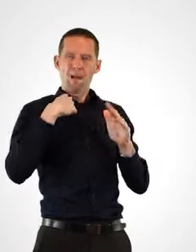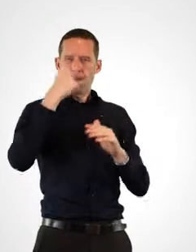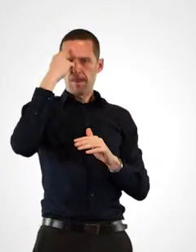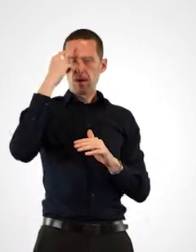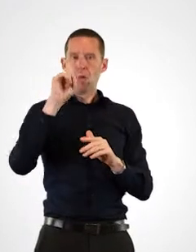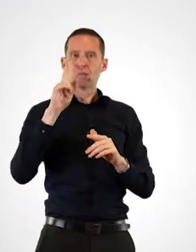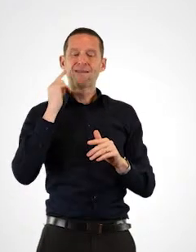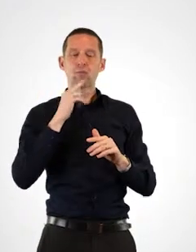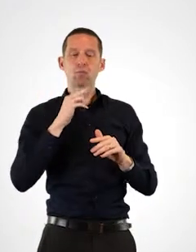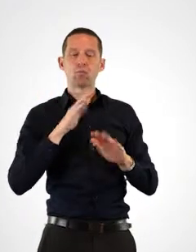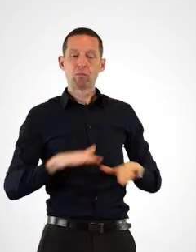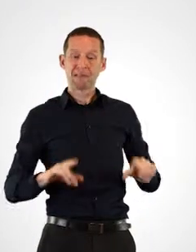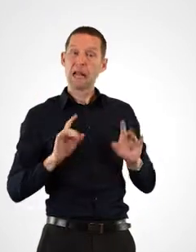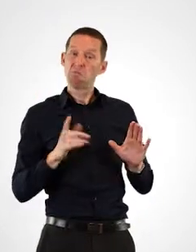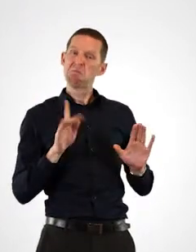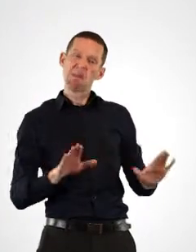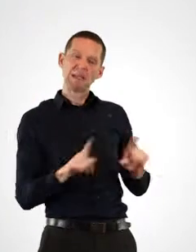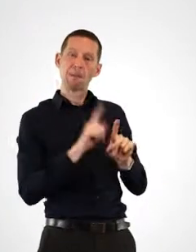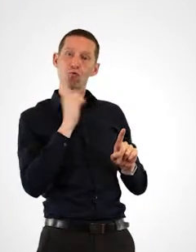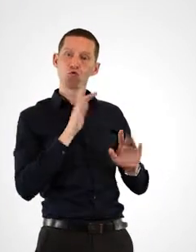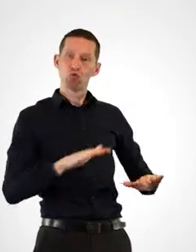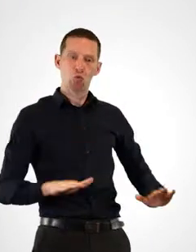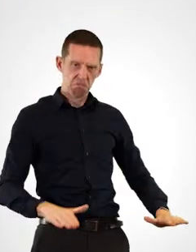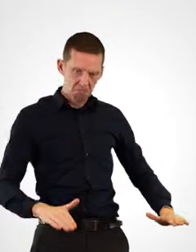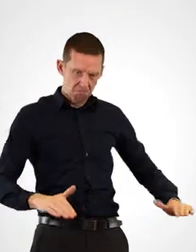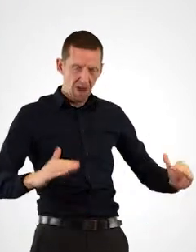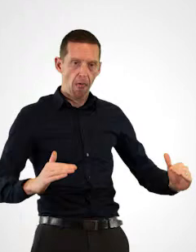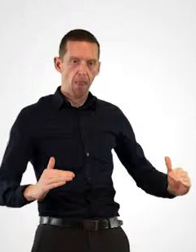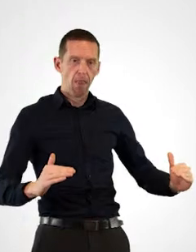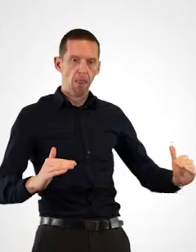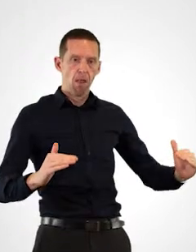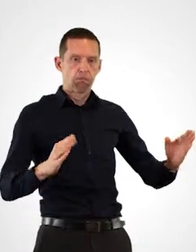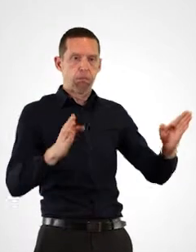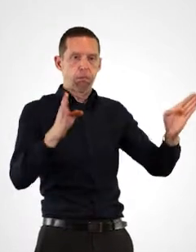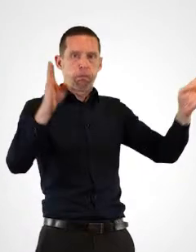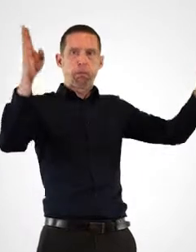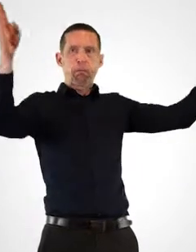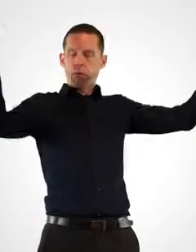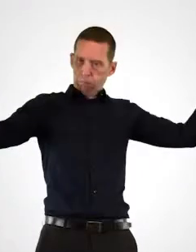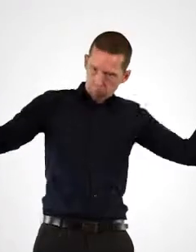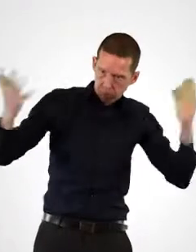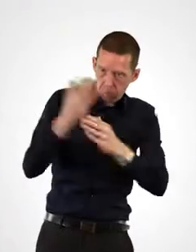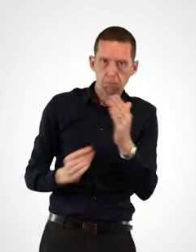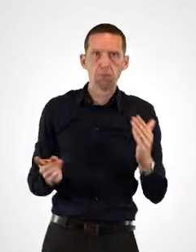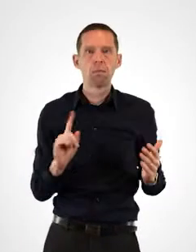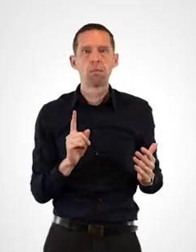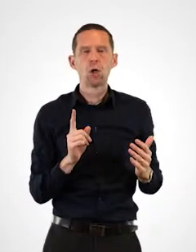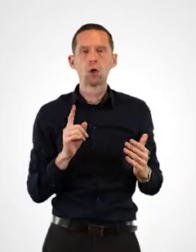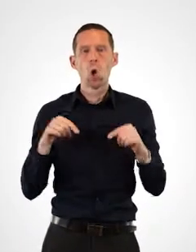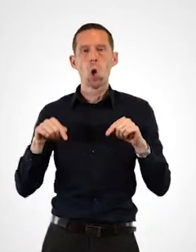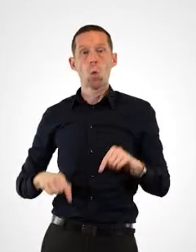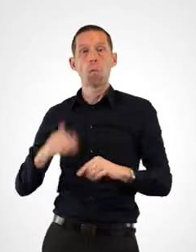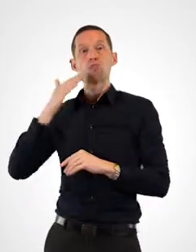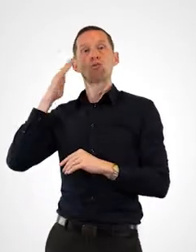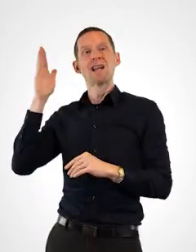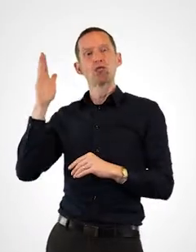this path in kind of a similar way to hearing children, and that at a point it's kind of diverging and we lose them. our suggestion in this presentation